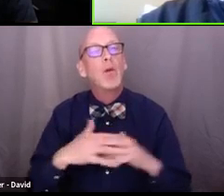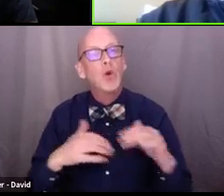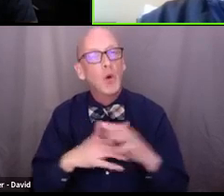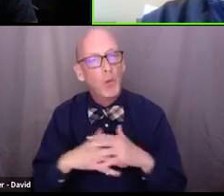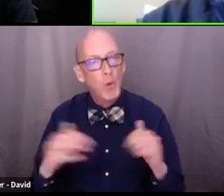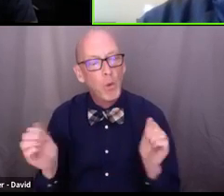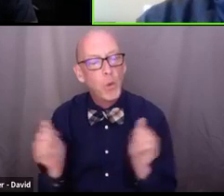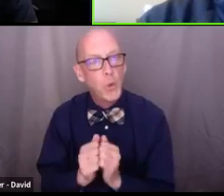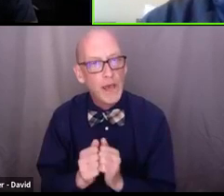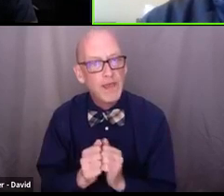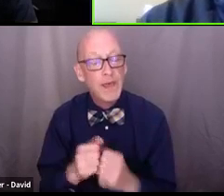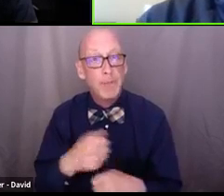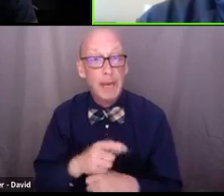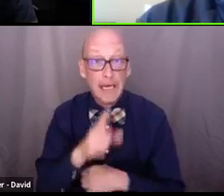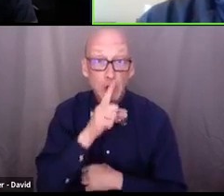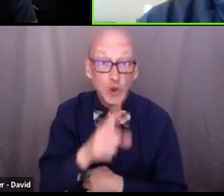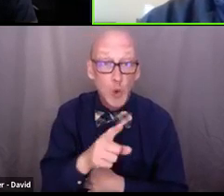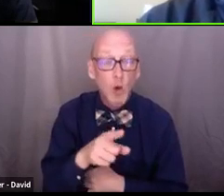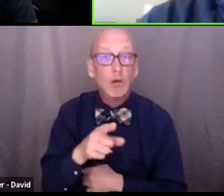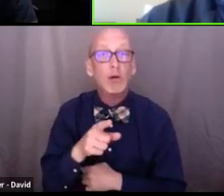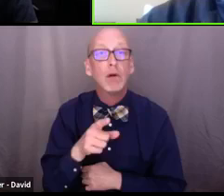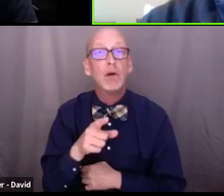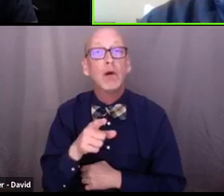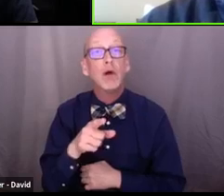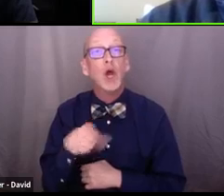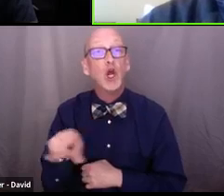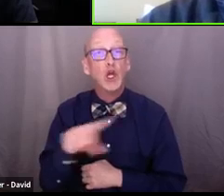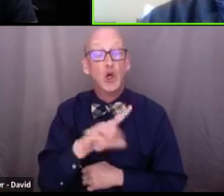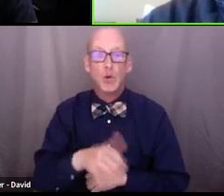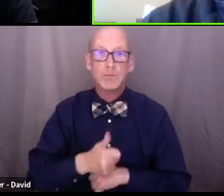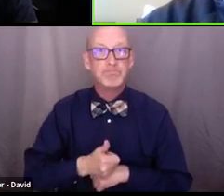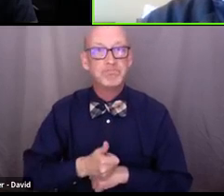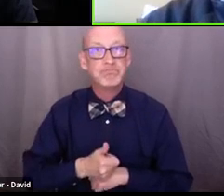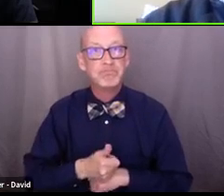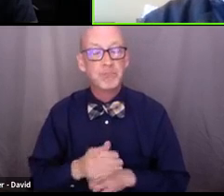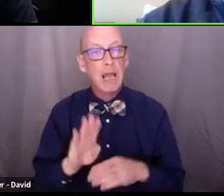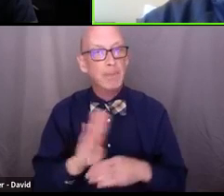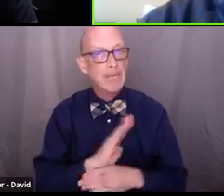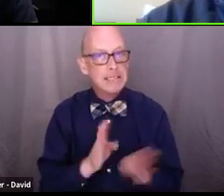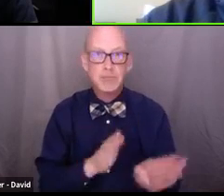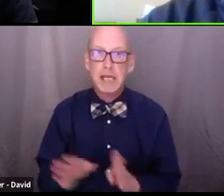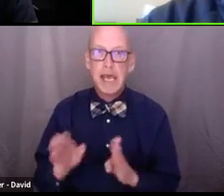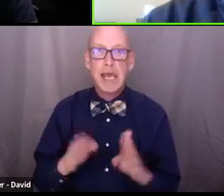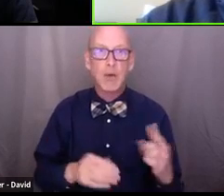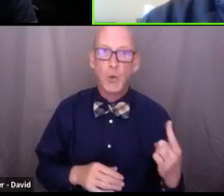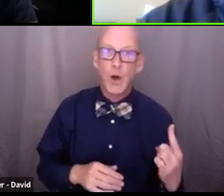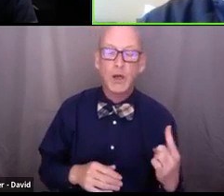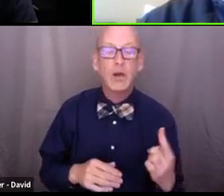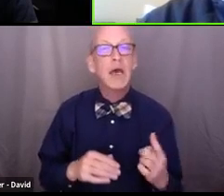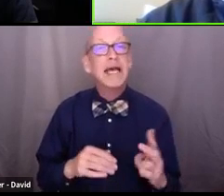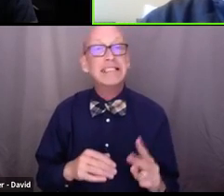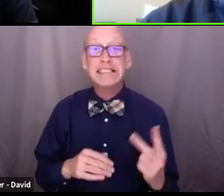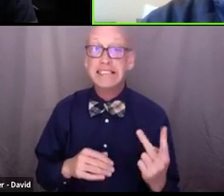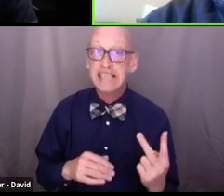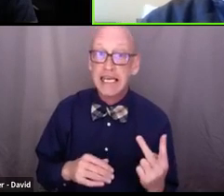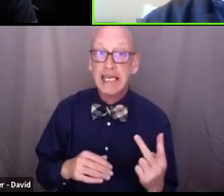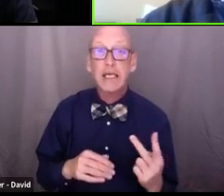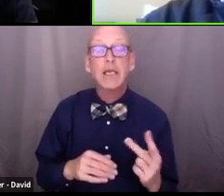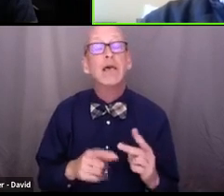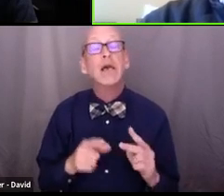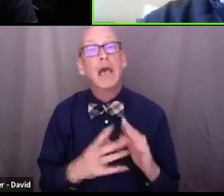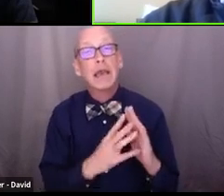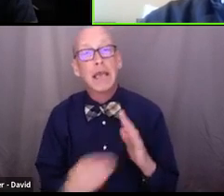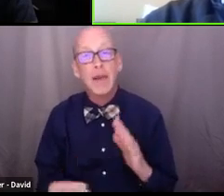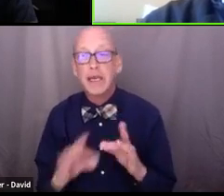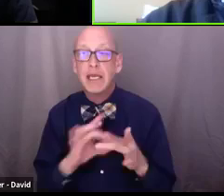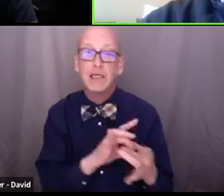with making sure that they are all together. And so I think the business plan is one. And then secondly, and this echoes through